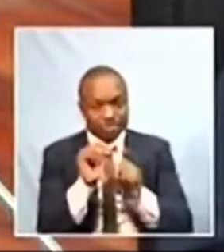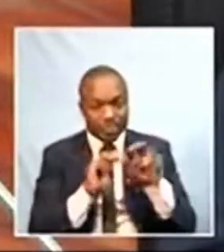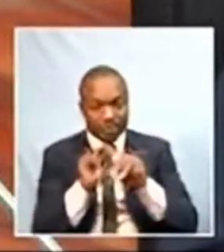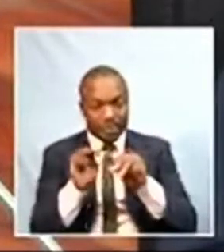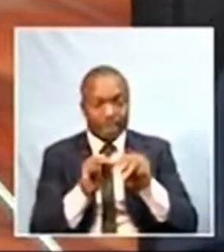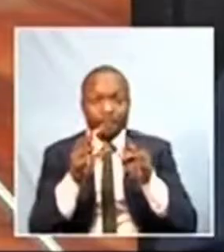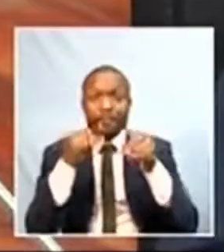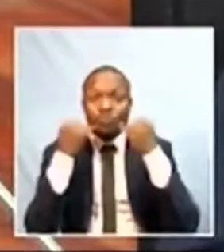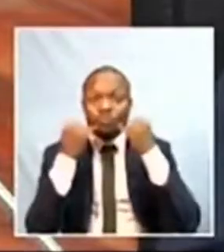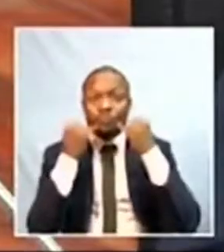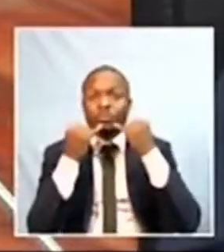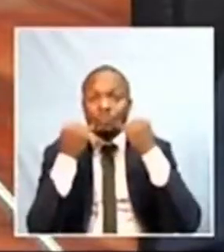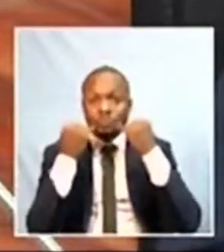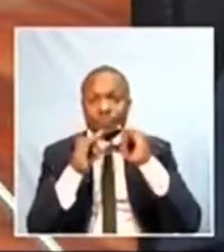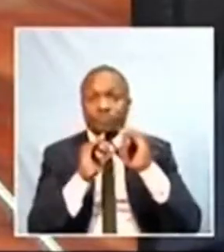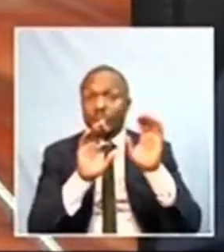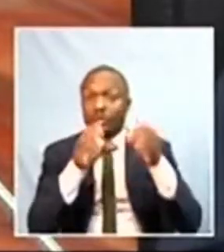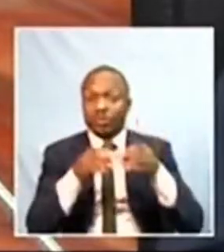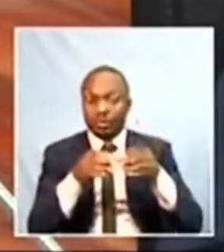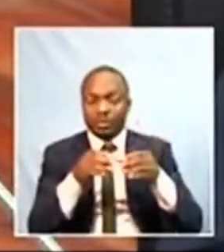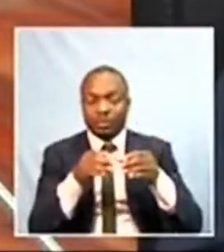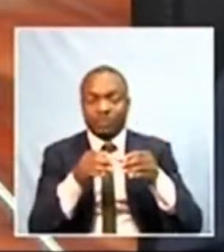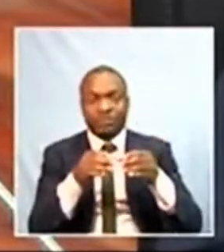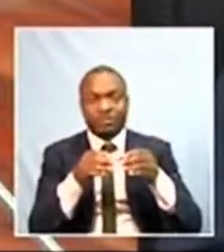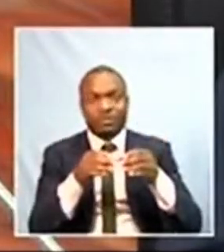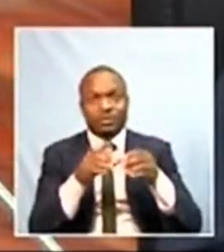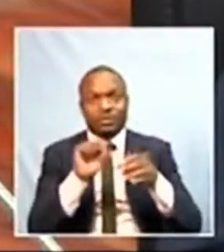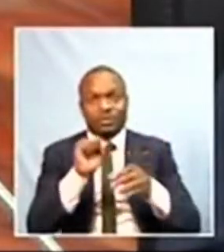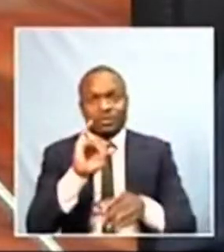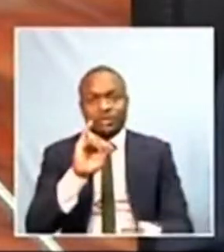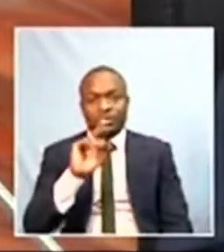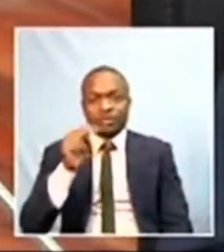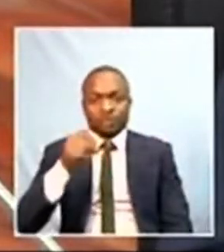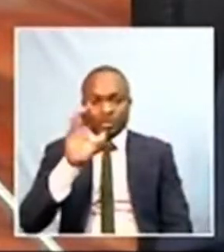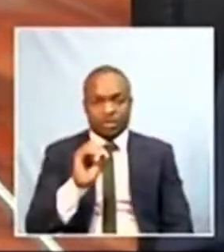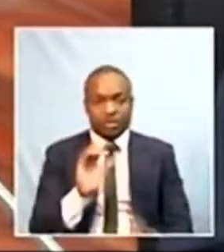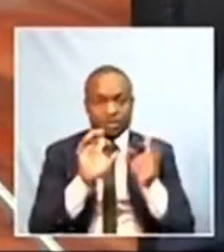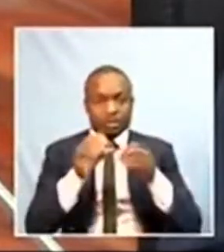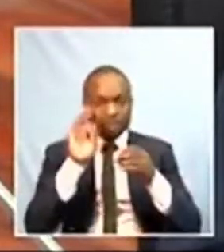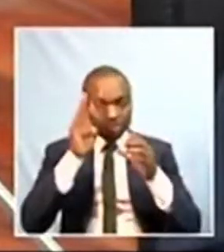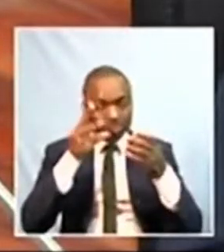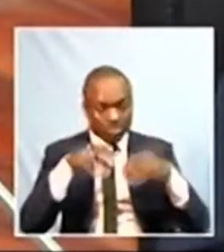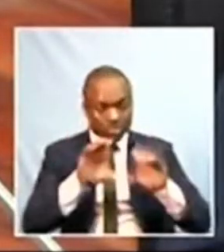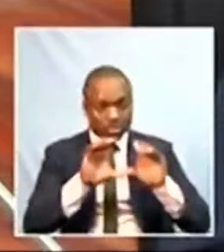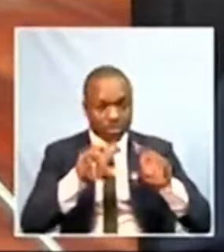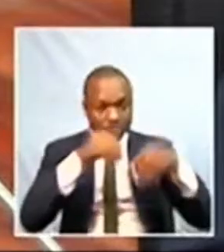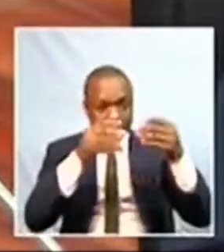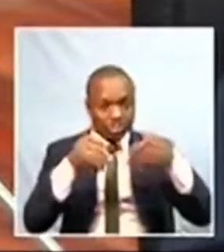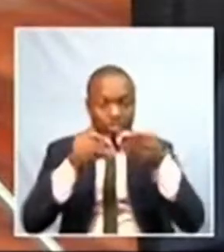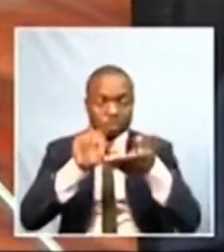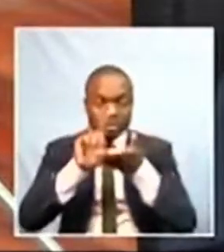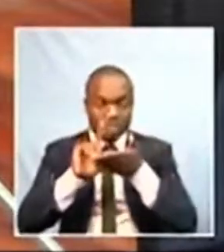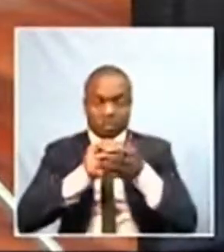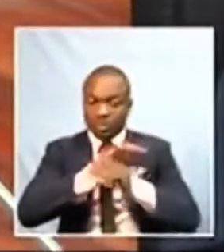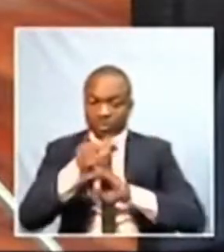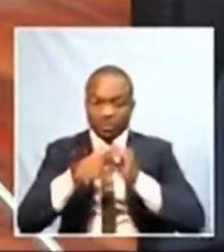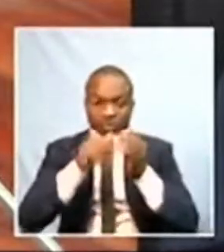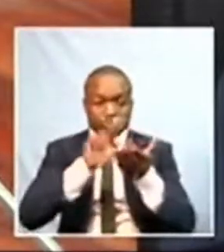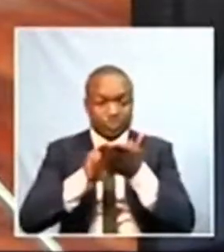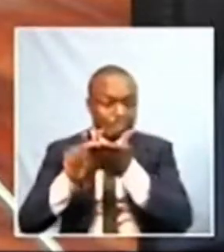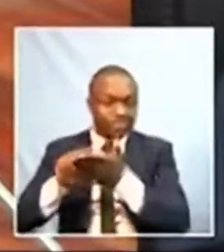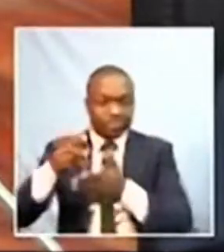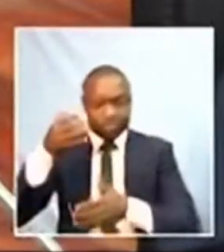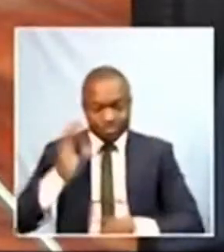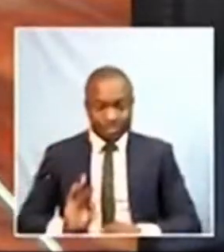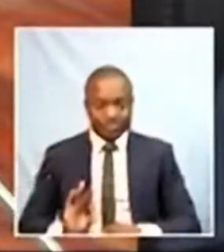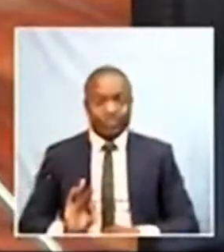management wishes to assure the committee that SIKONGO Town Council will continue to disburse all the loans to all the approved beneficiaries